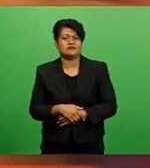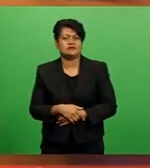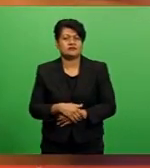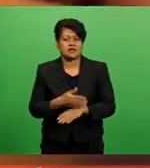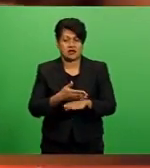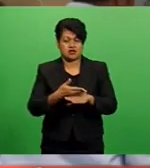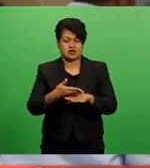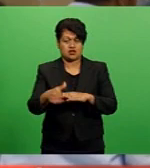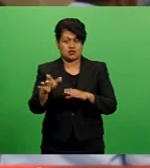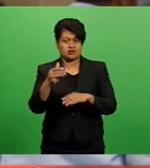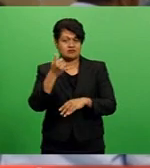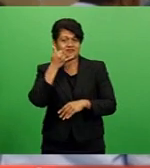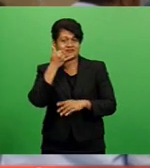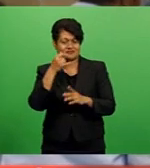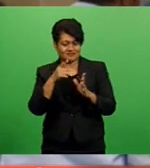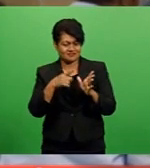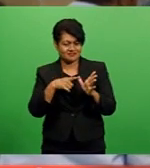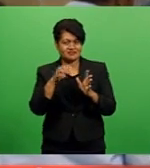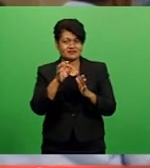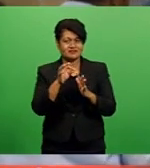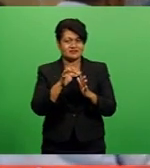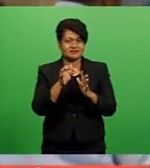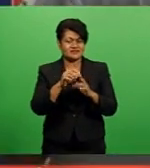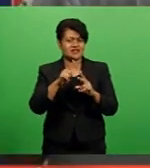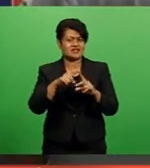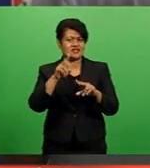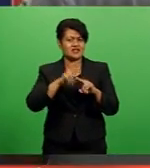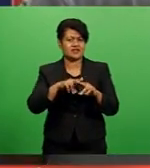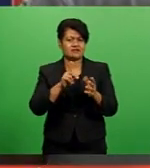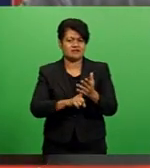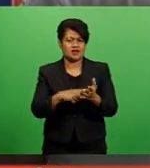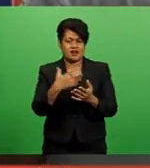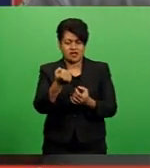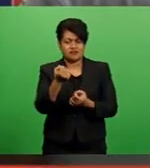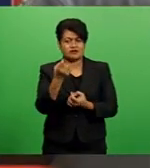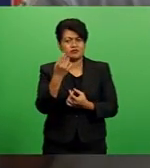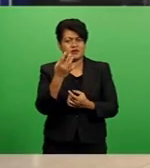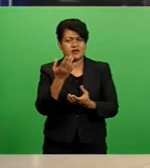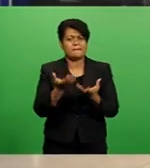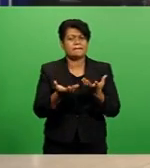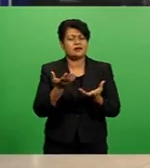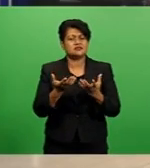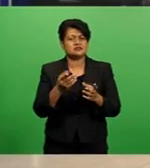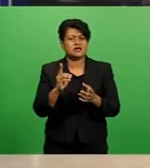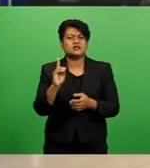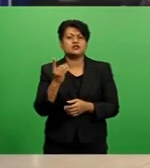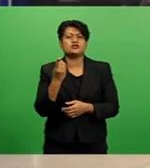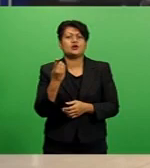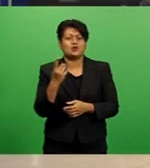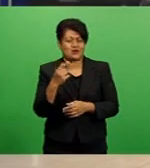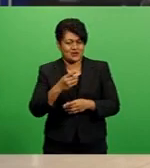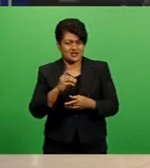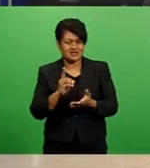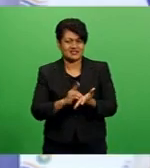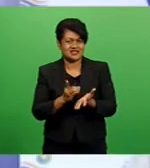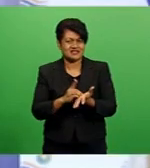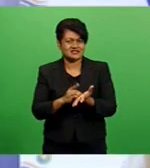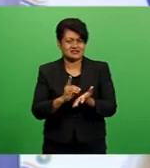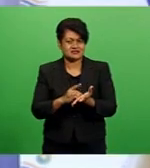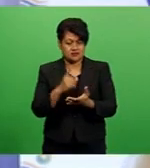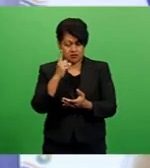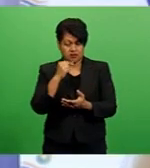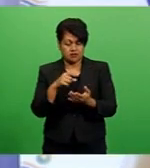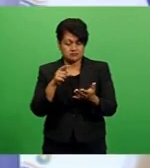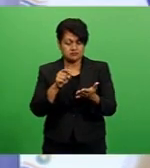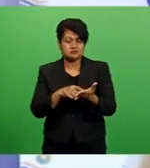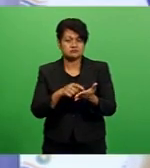mobile app will enable Fijians to view their EFL account information, balances and due dates. You could actually go into this